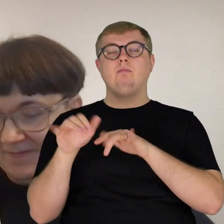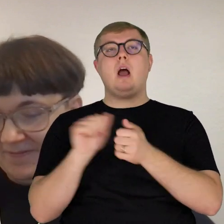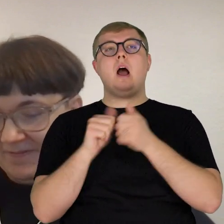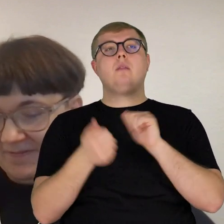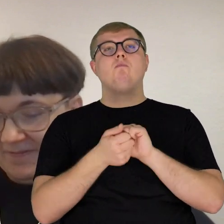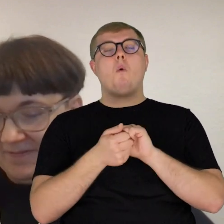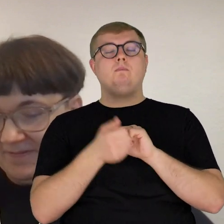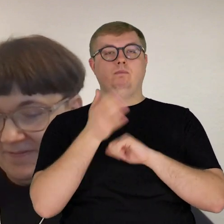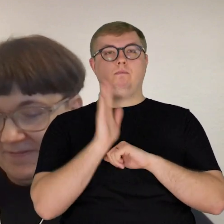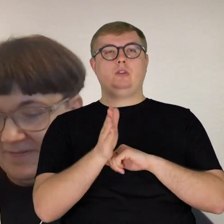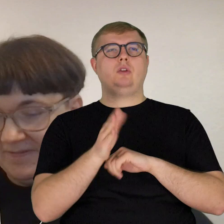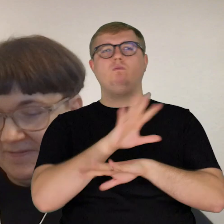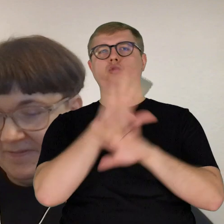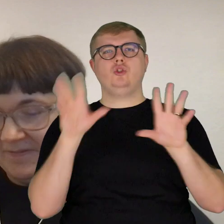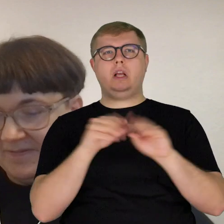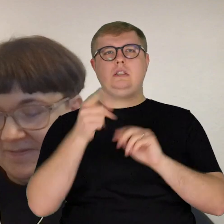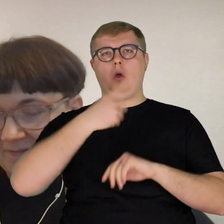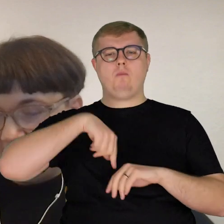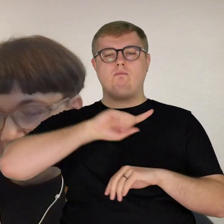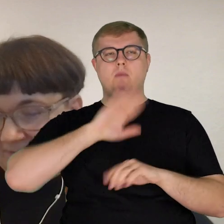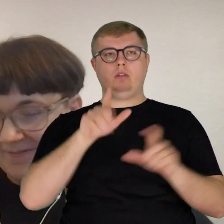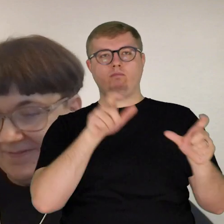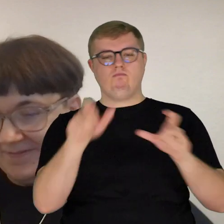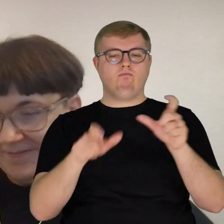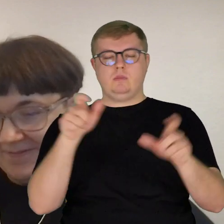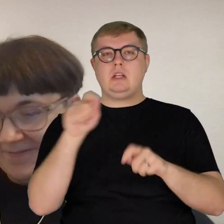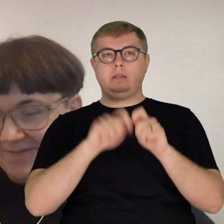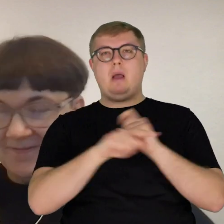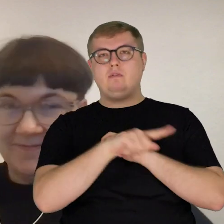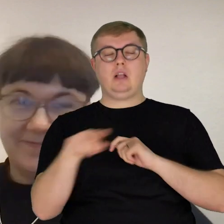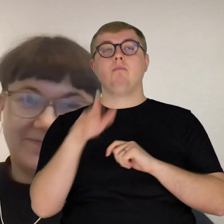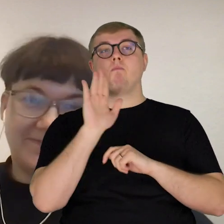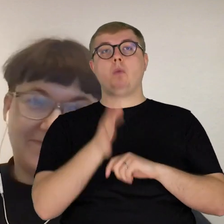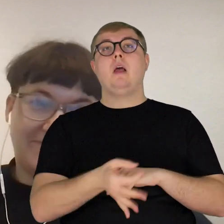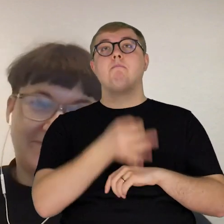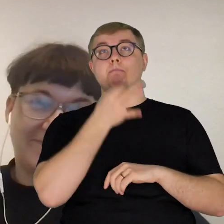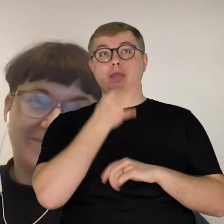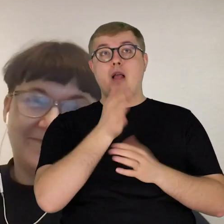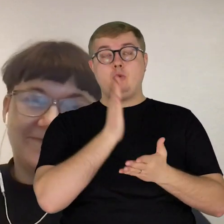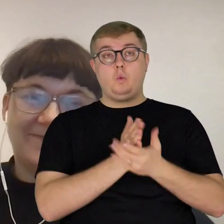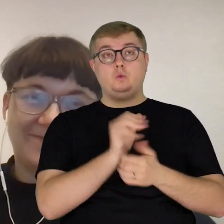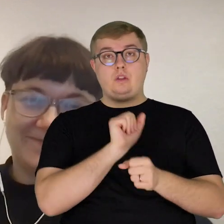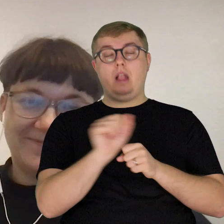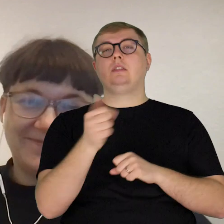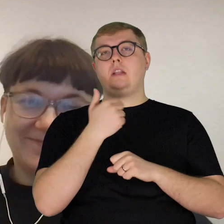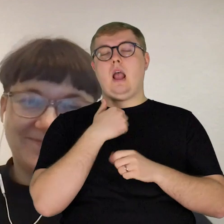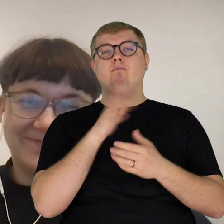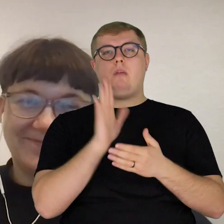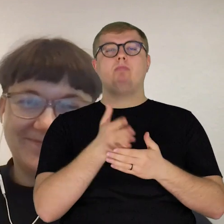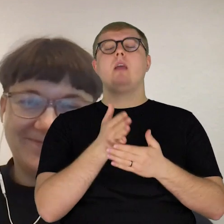that, and whenever there is a question asked online, I will read it out loud so our guests